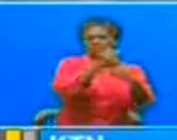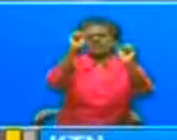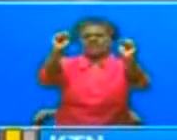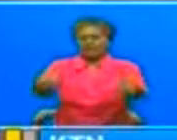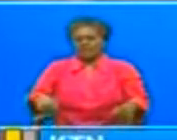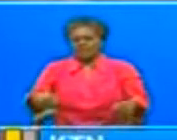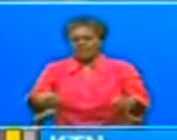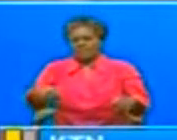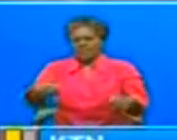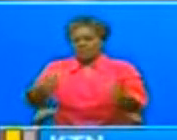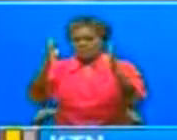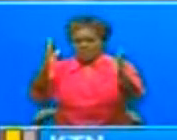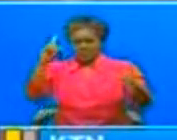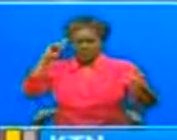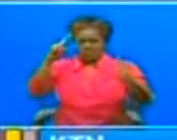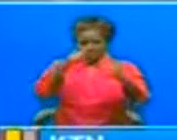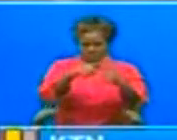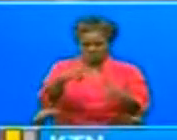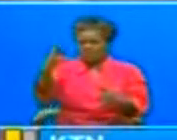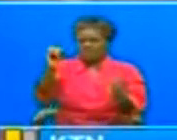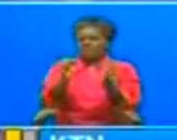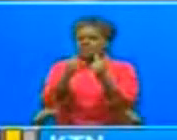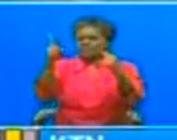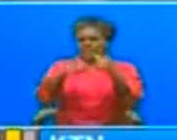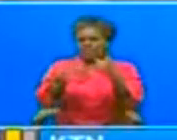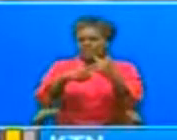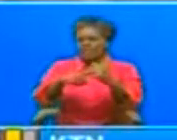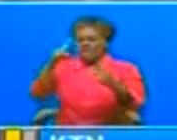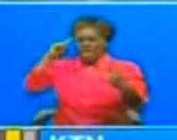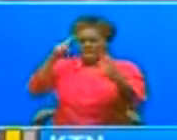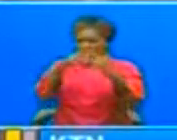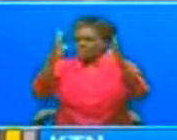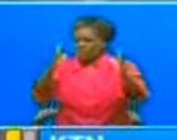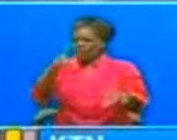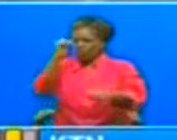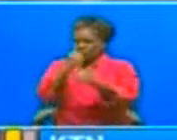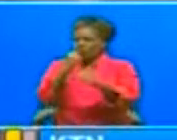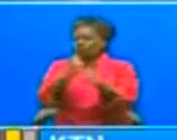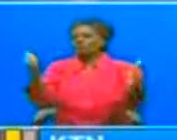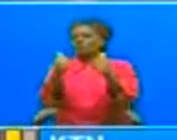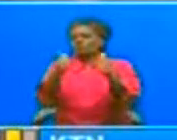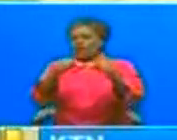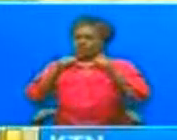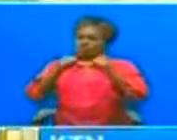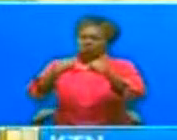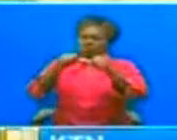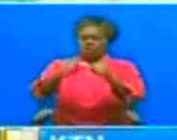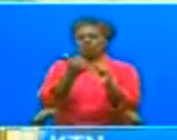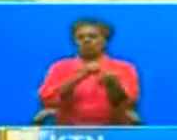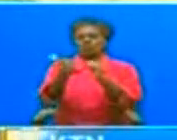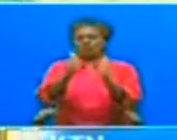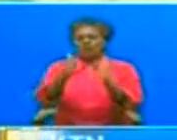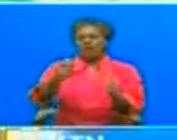is to be in the season come 2016. So our main purpose is to do well and remain in the league. We are